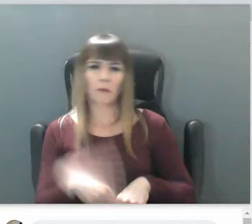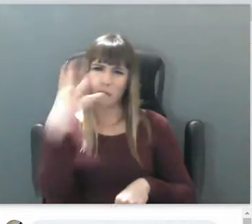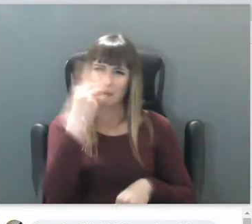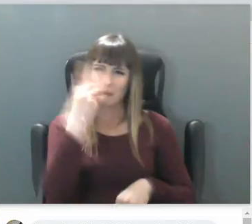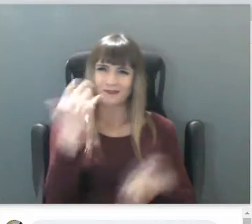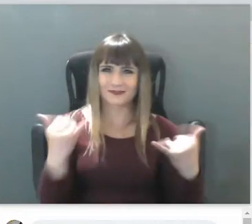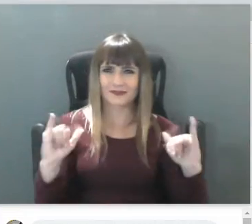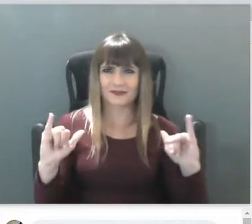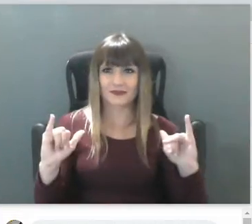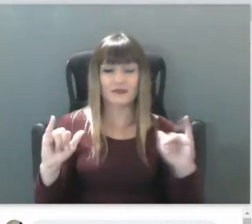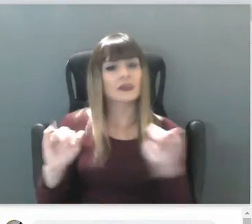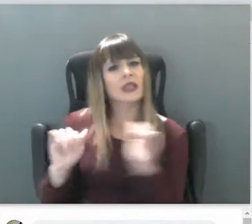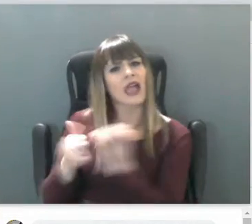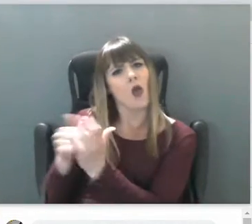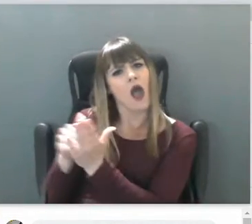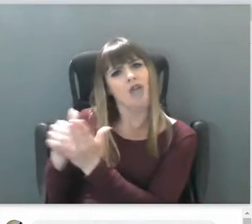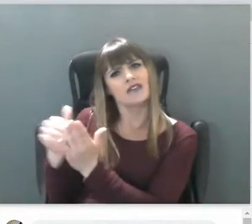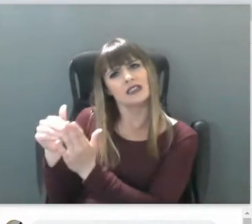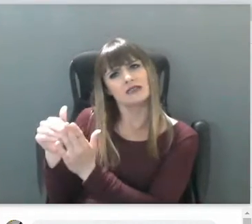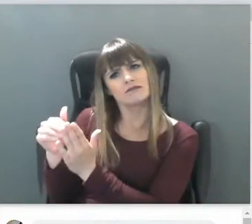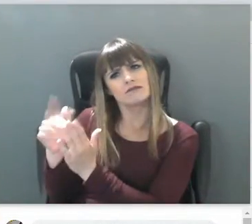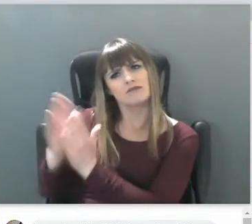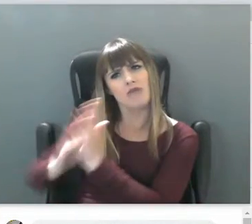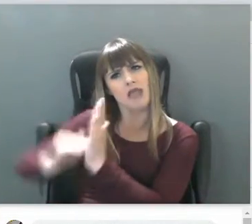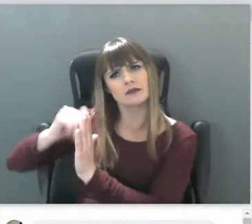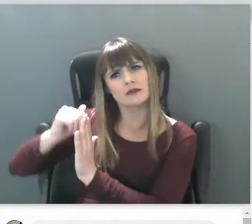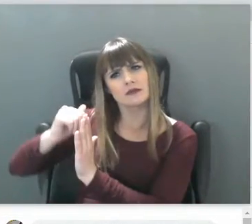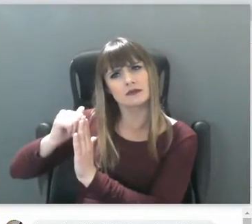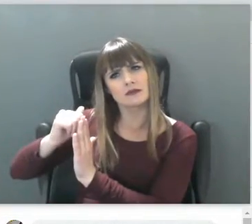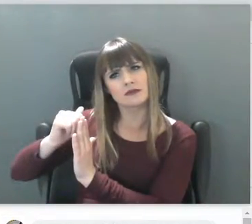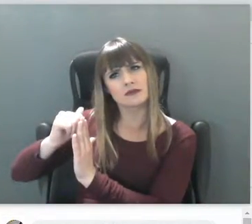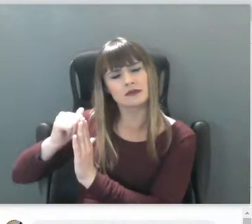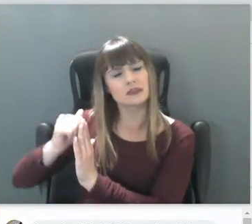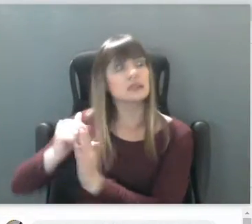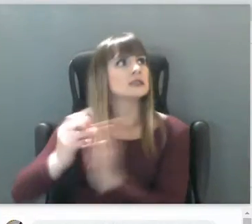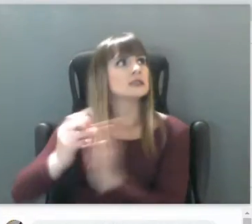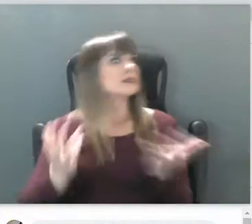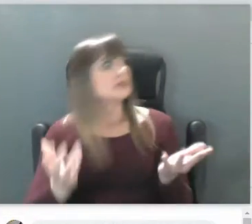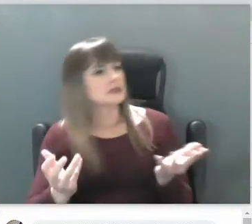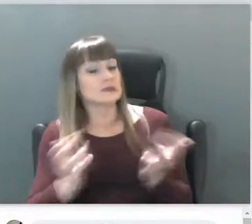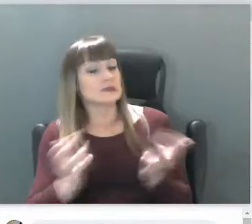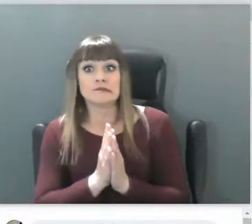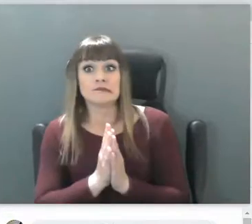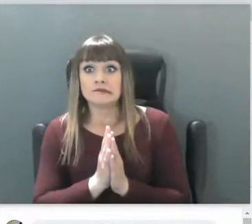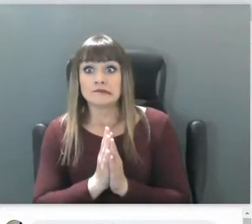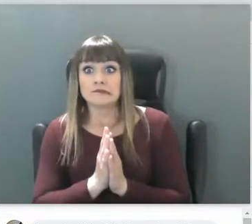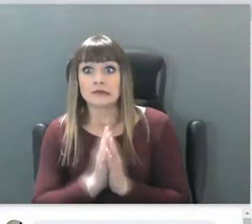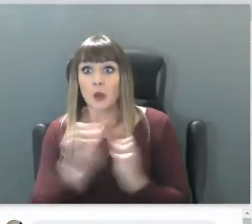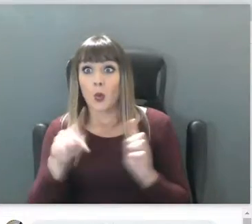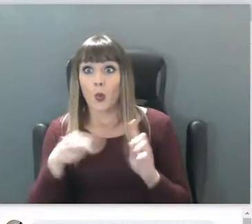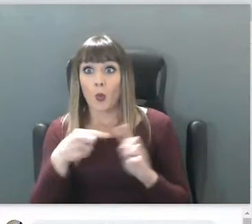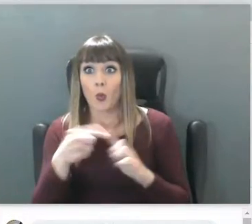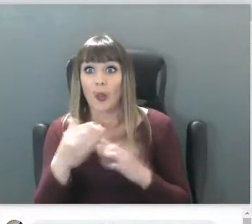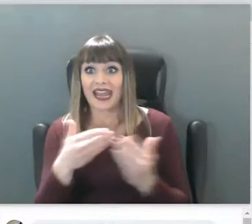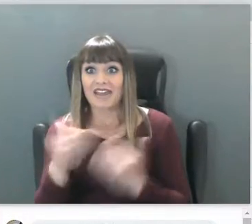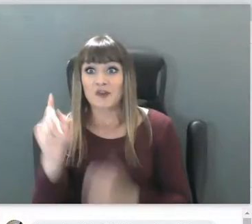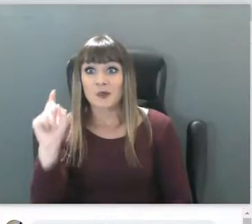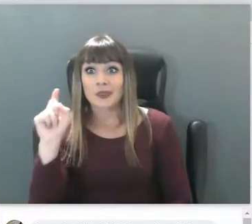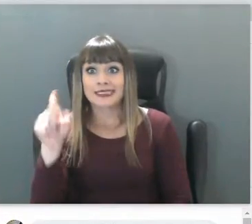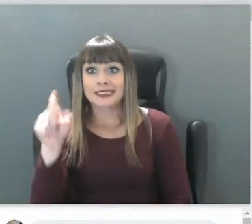About let's how see. often do they paint, Gwen? How often do they paint? Paint. Uh-huh. Honestly, whenever we need painting. Whenever somebody just,